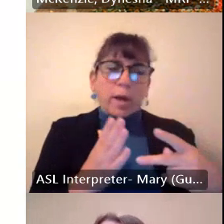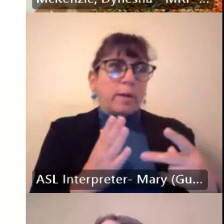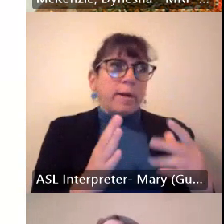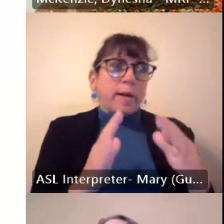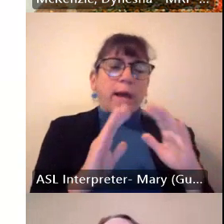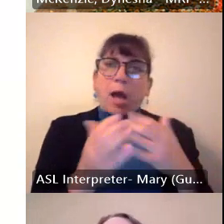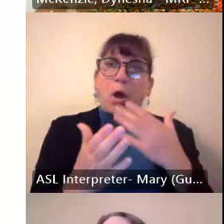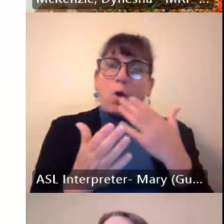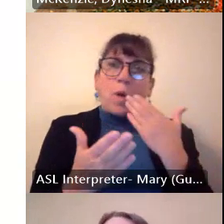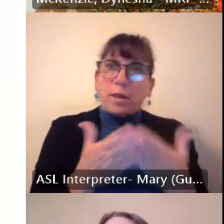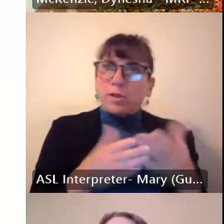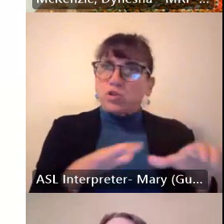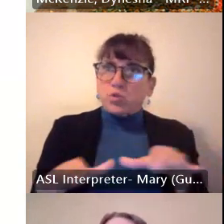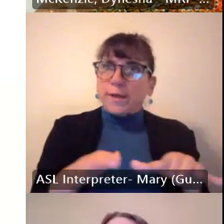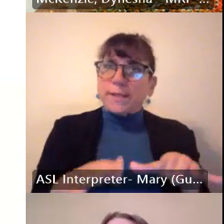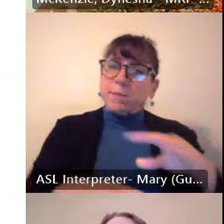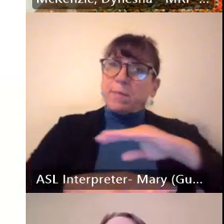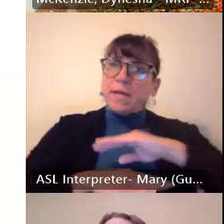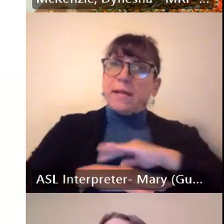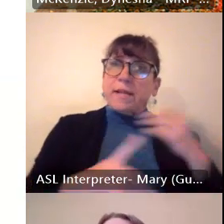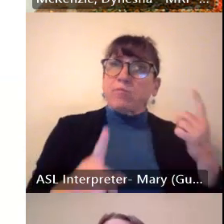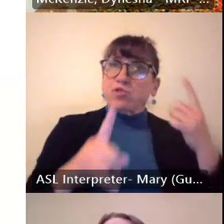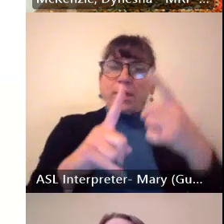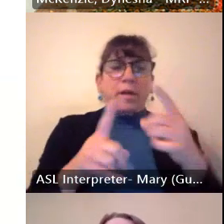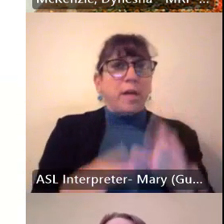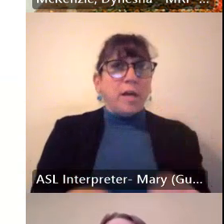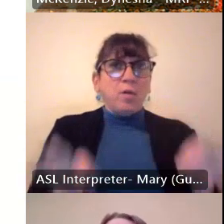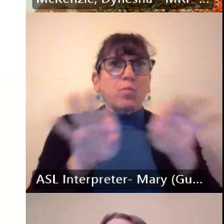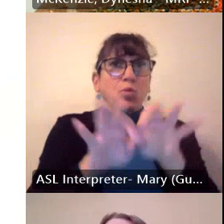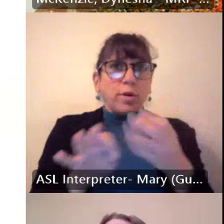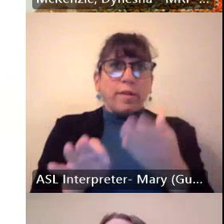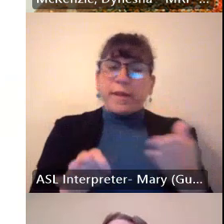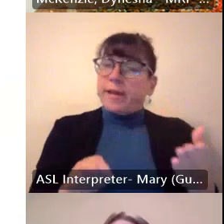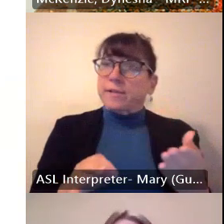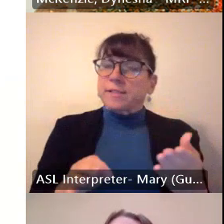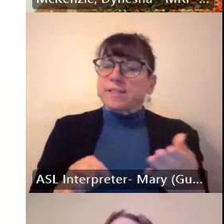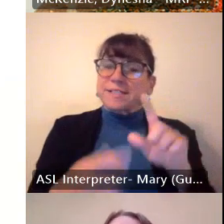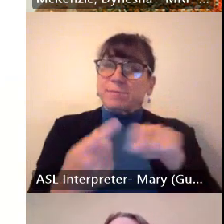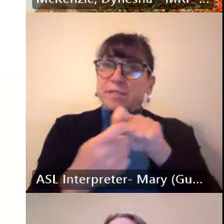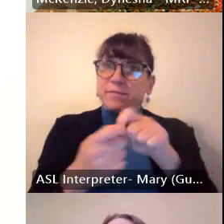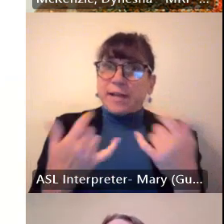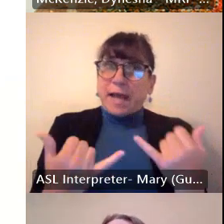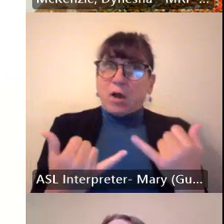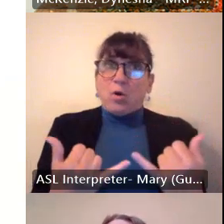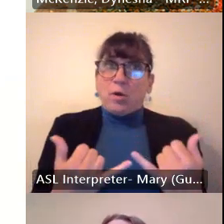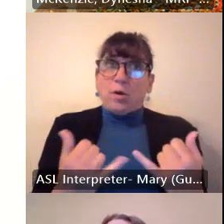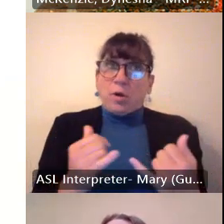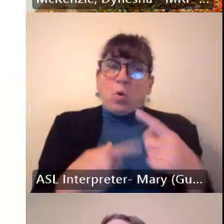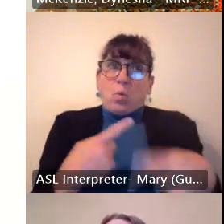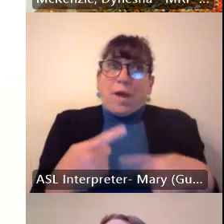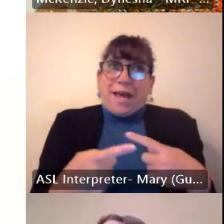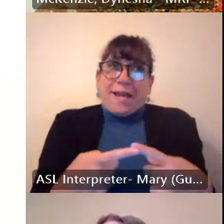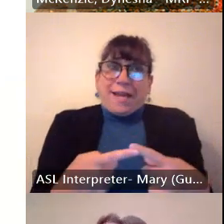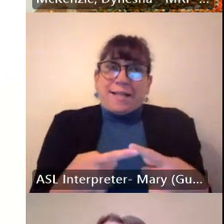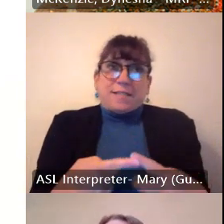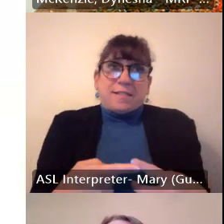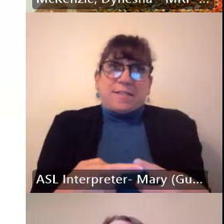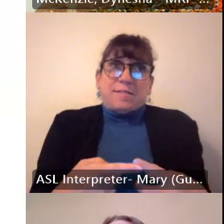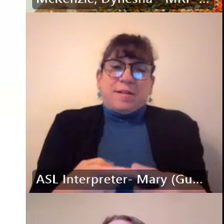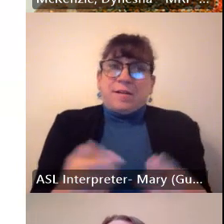the objectives? Very, very important stuff, particularly in a time where there is gridlock and a